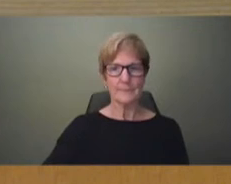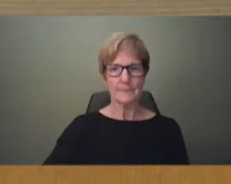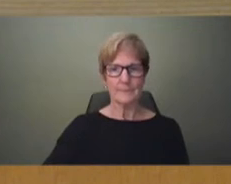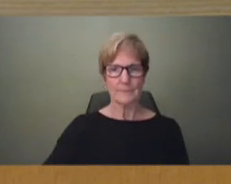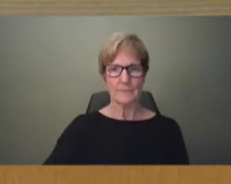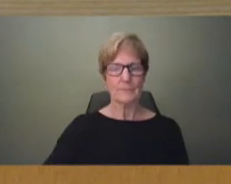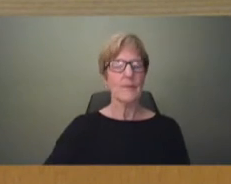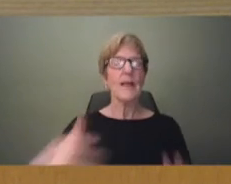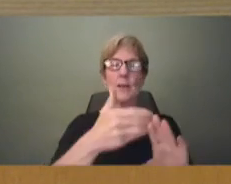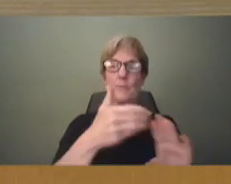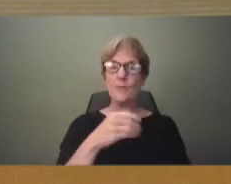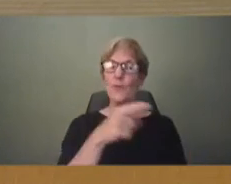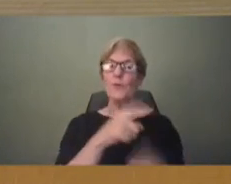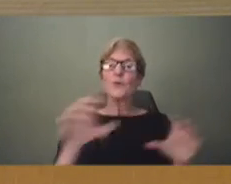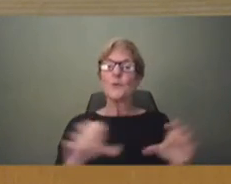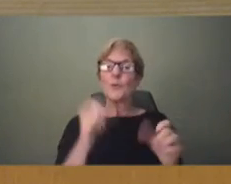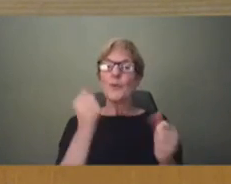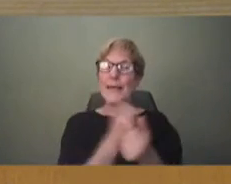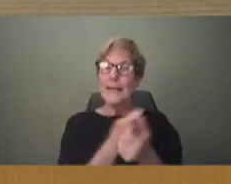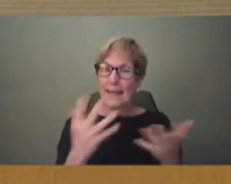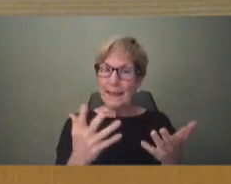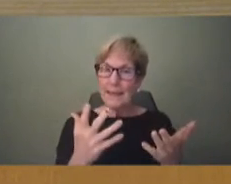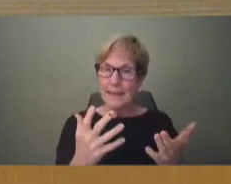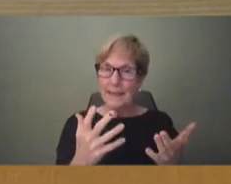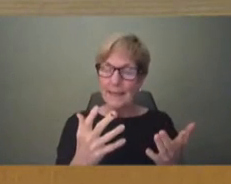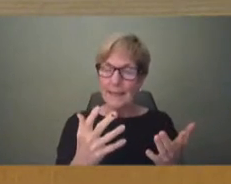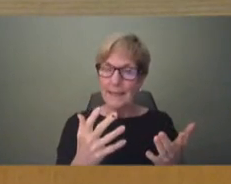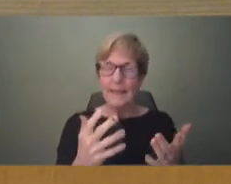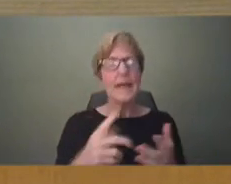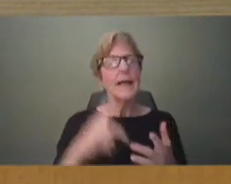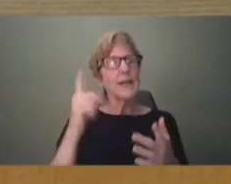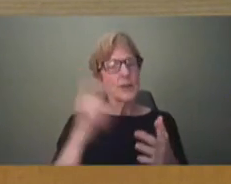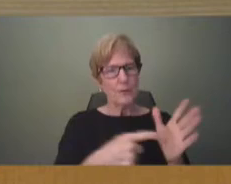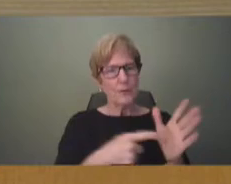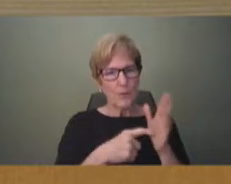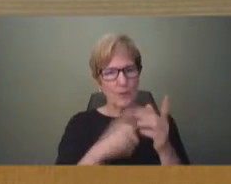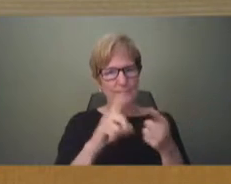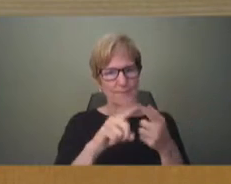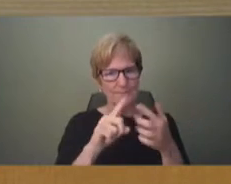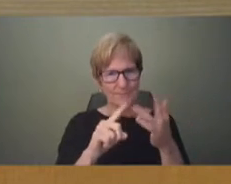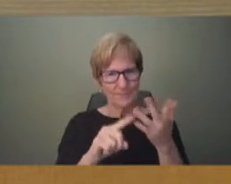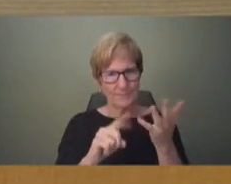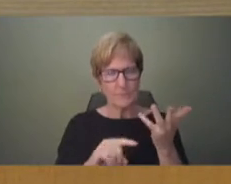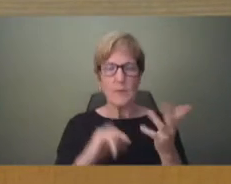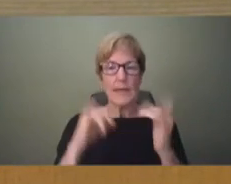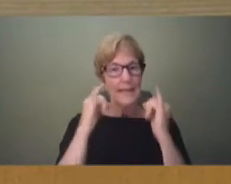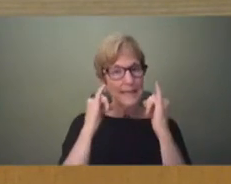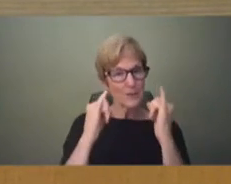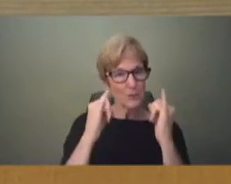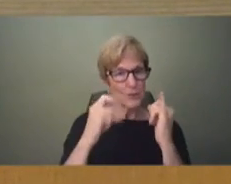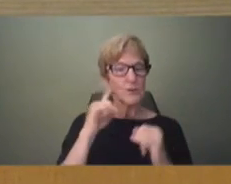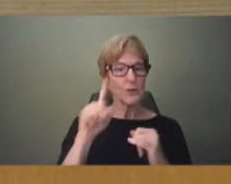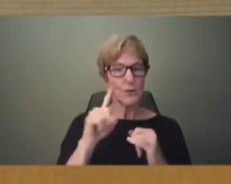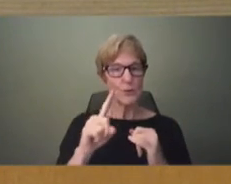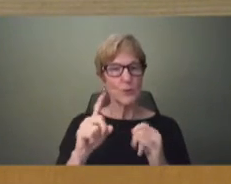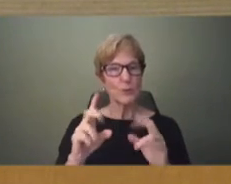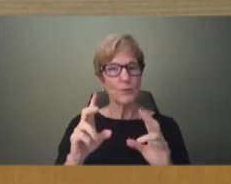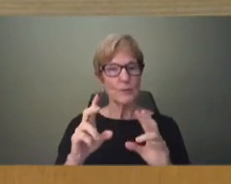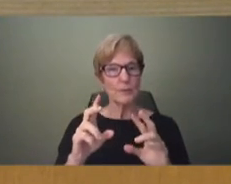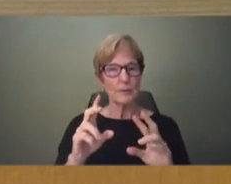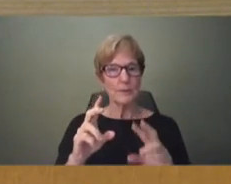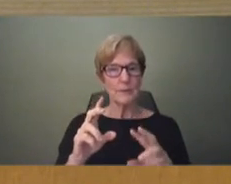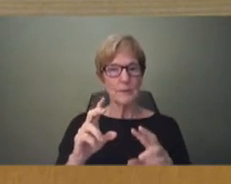you do anything there's some things to do I have here instruction for preparing a permit for